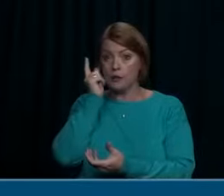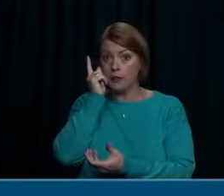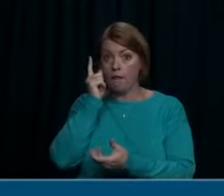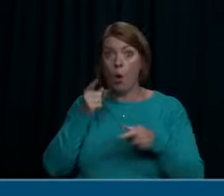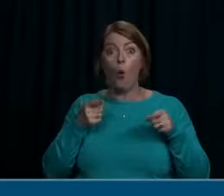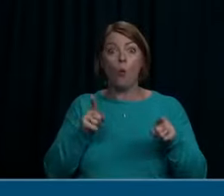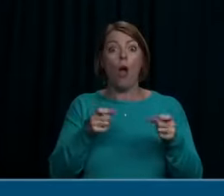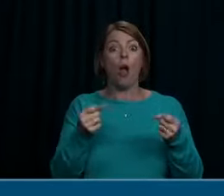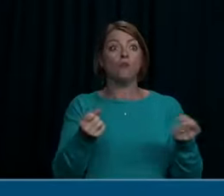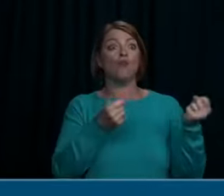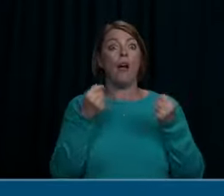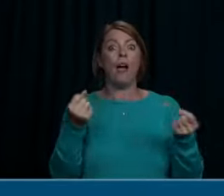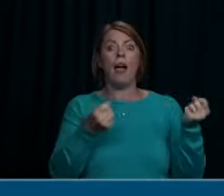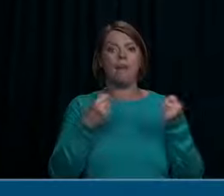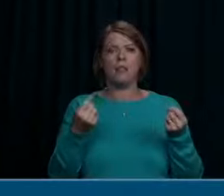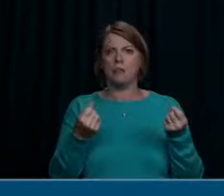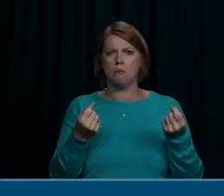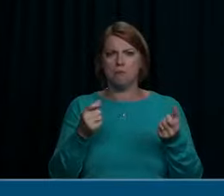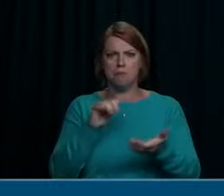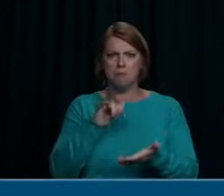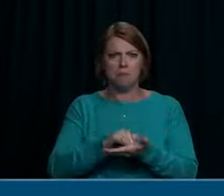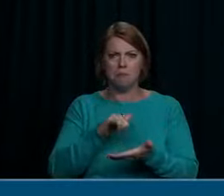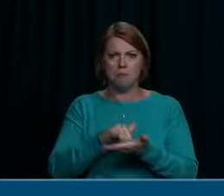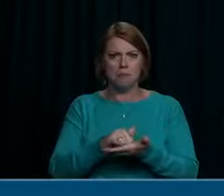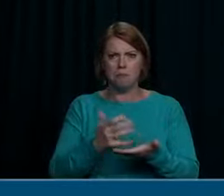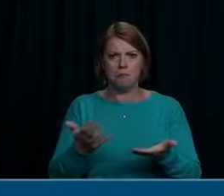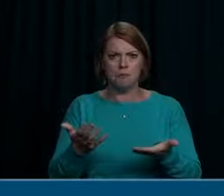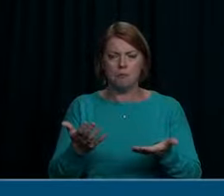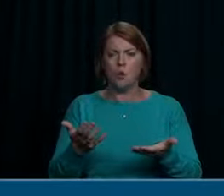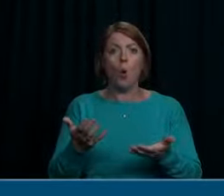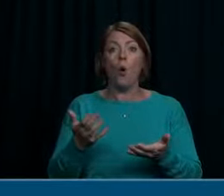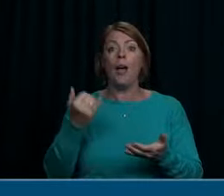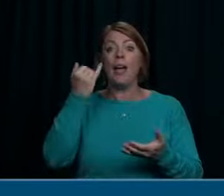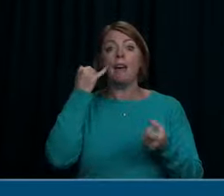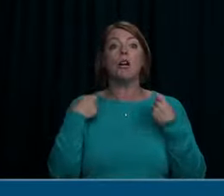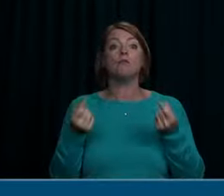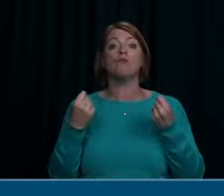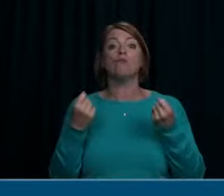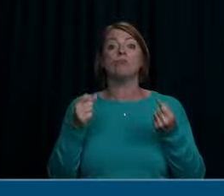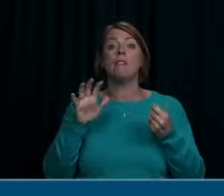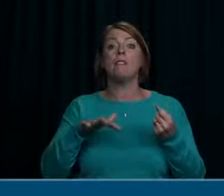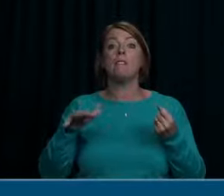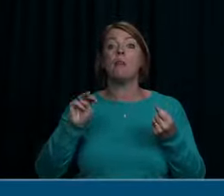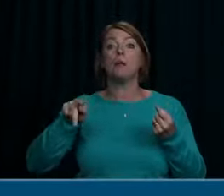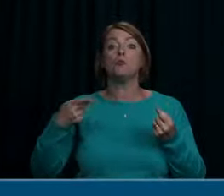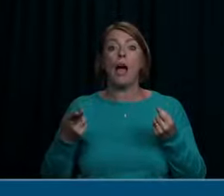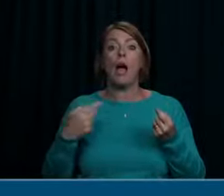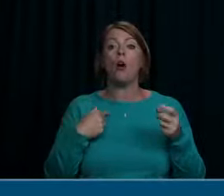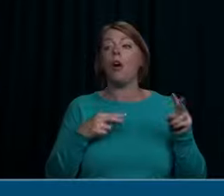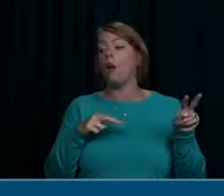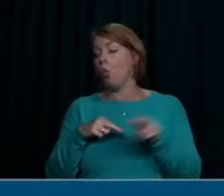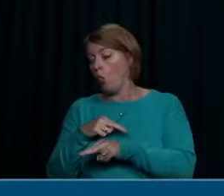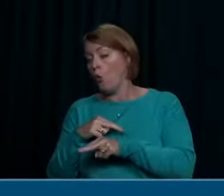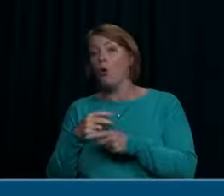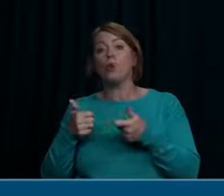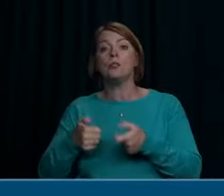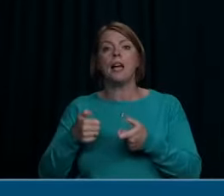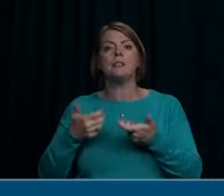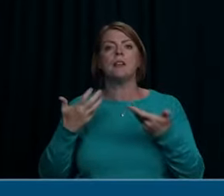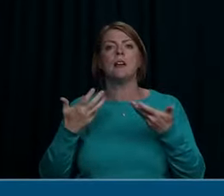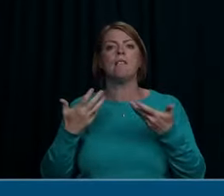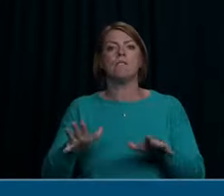an automobile, they don't mix. So in the time, if you're going 55 miles an hour and you look down to that one text, you've already gone